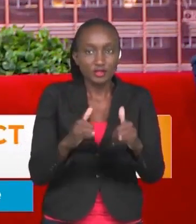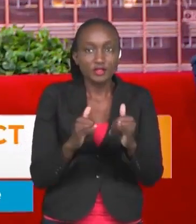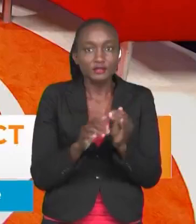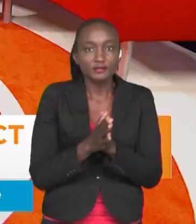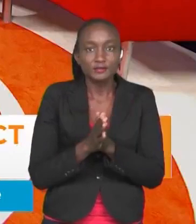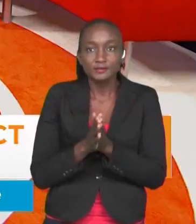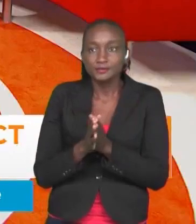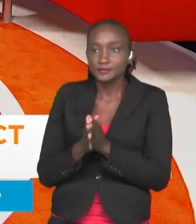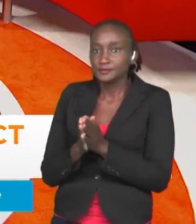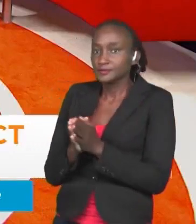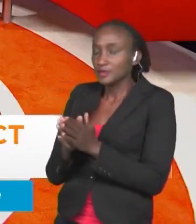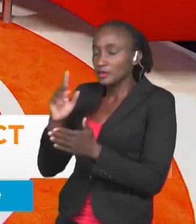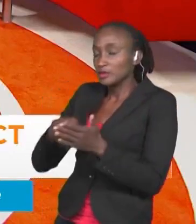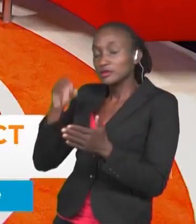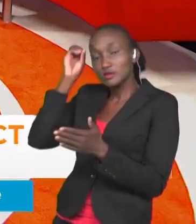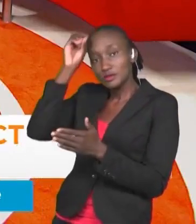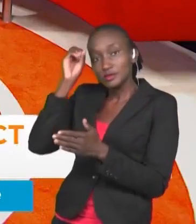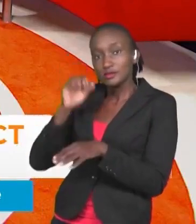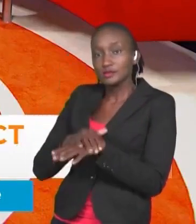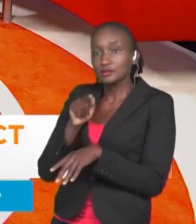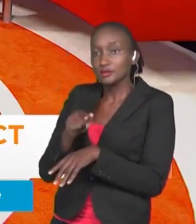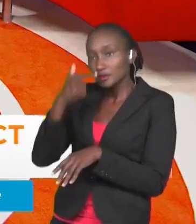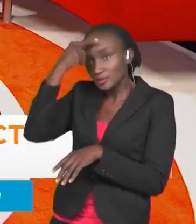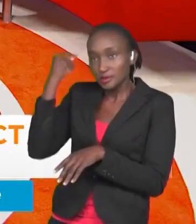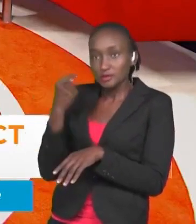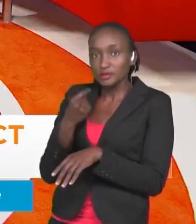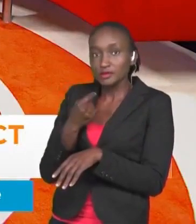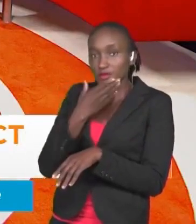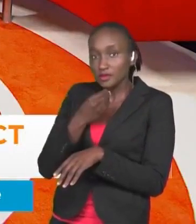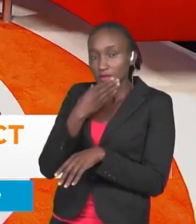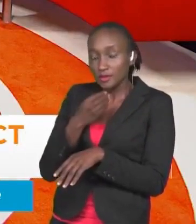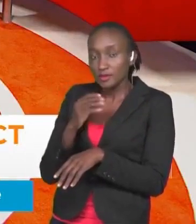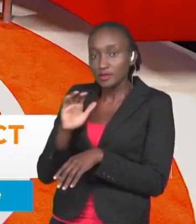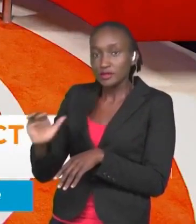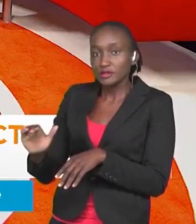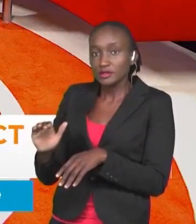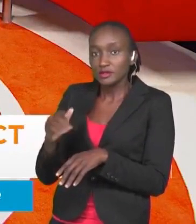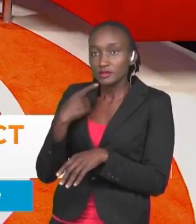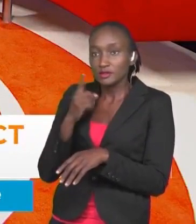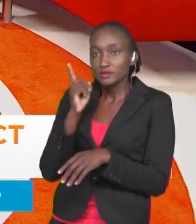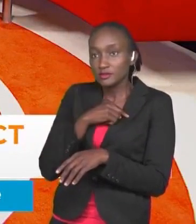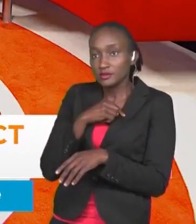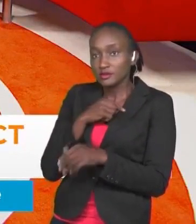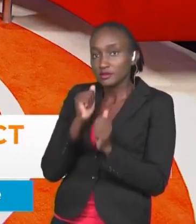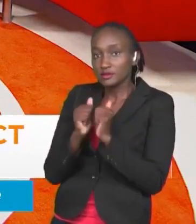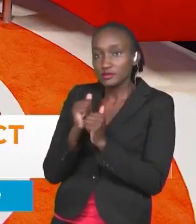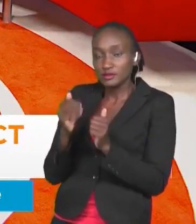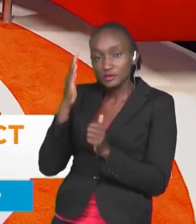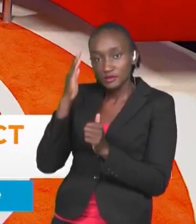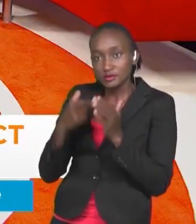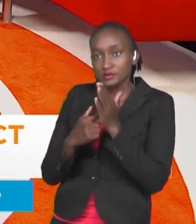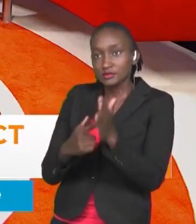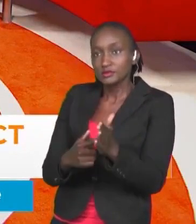right, Mark, what's your opinion on this? Because now the boy child, as Morara has mentioned, has been on the spot.